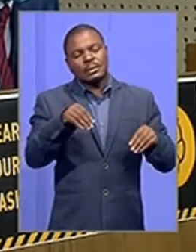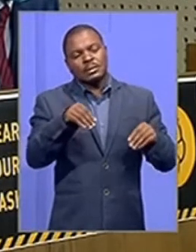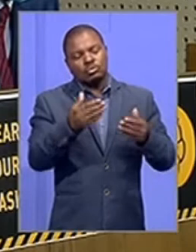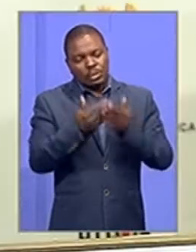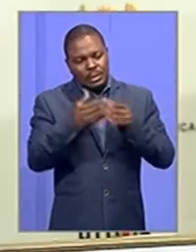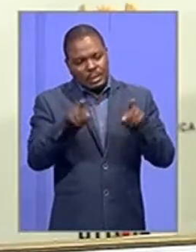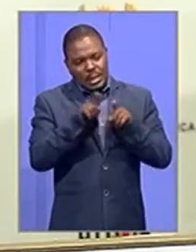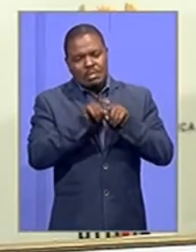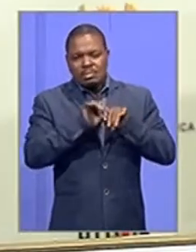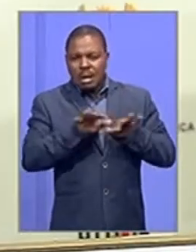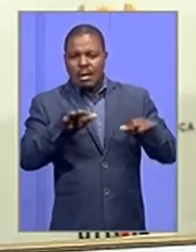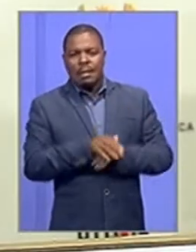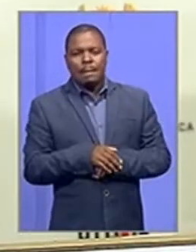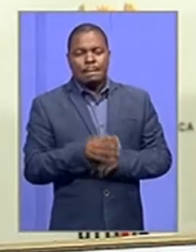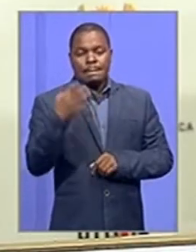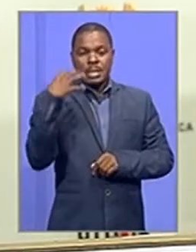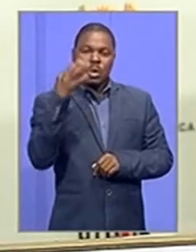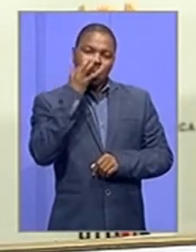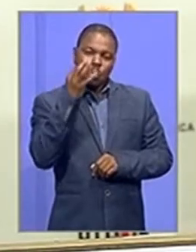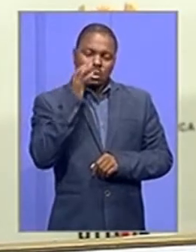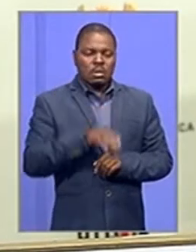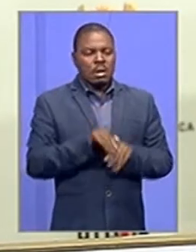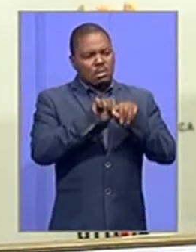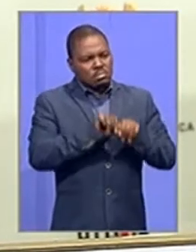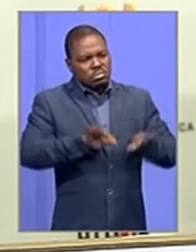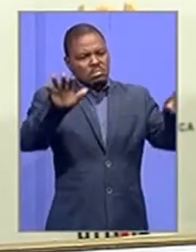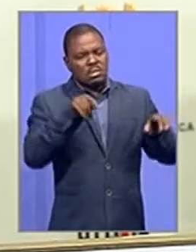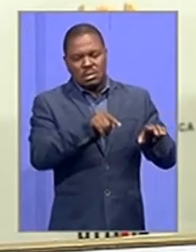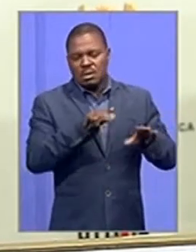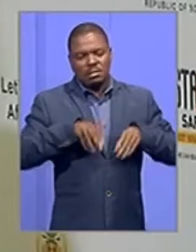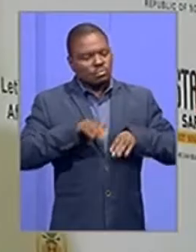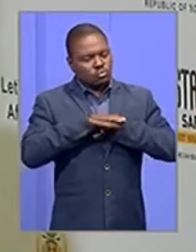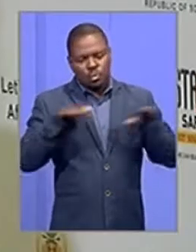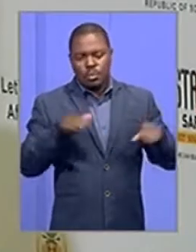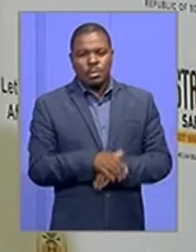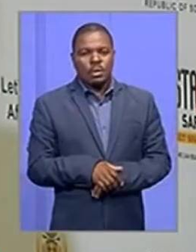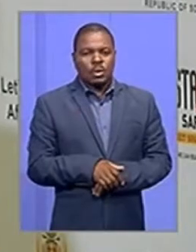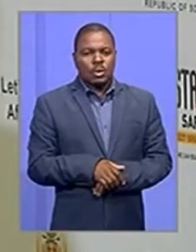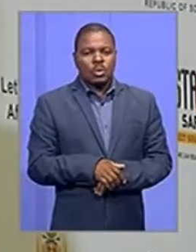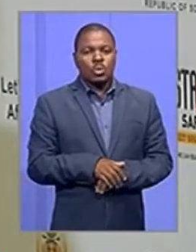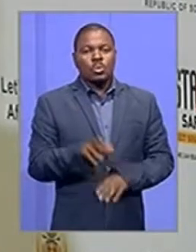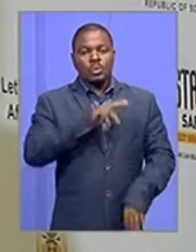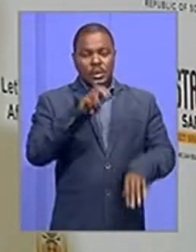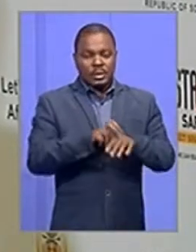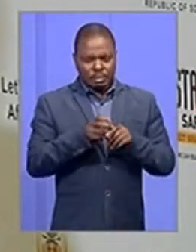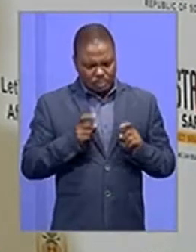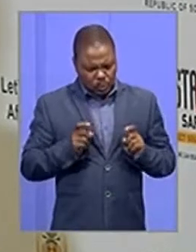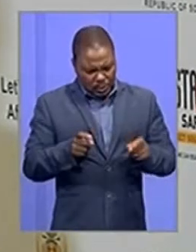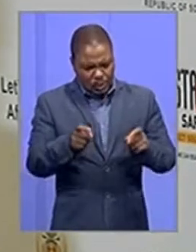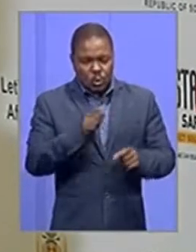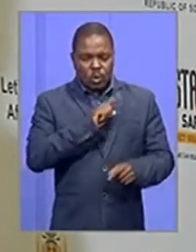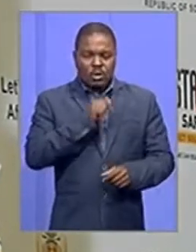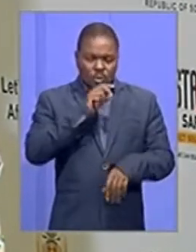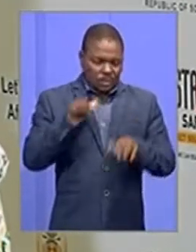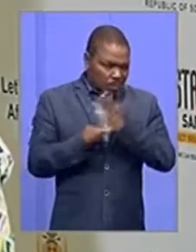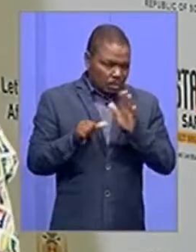nyenyelepile. Letona le re ho nyenyelepa hona ha o amoelehe. We needed to act fast in the interest of the learners and the